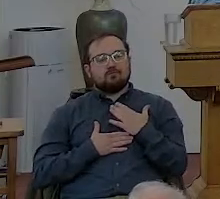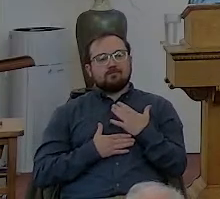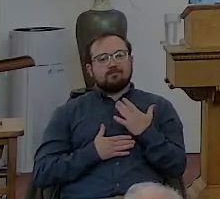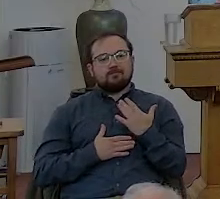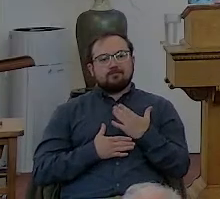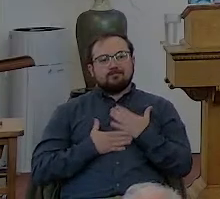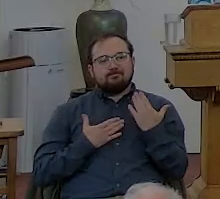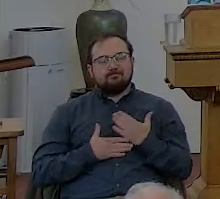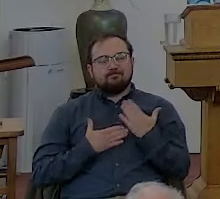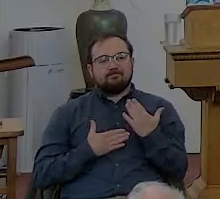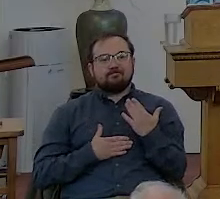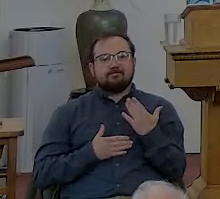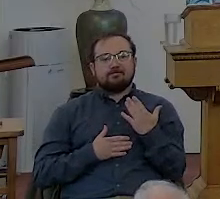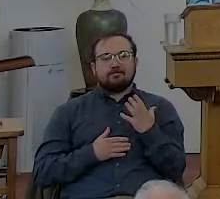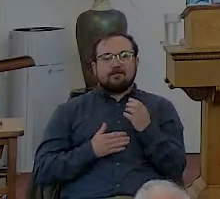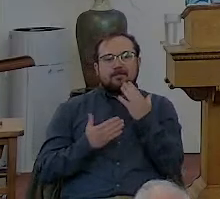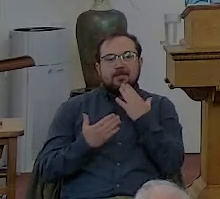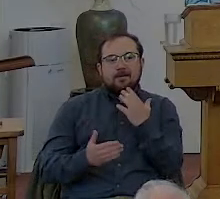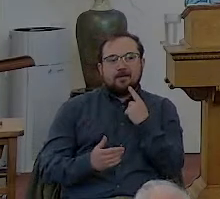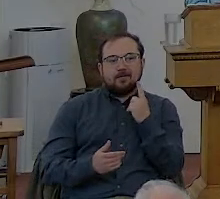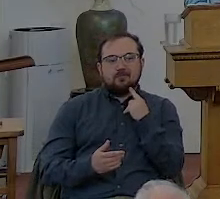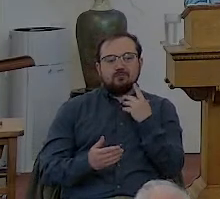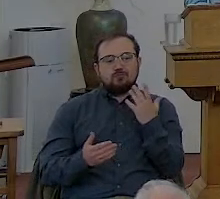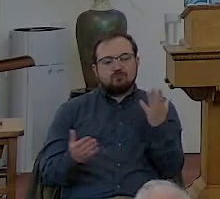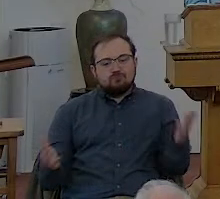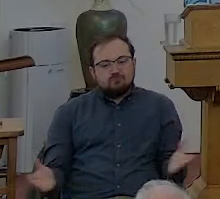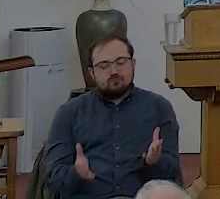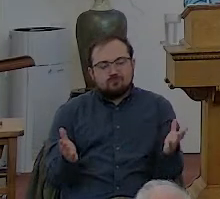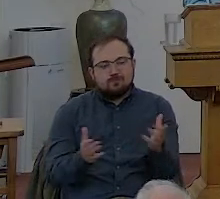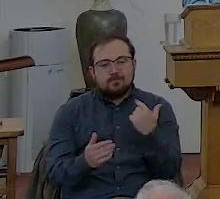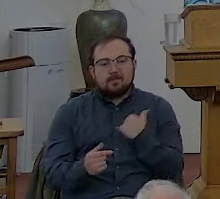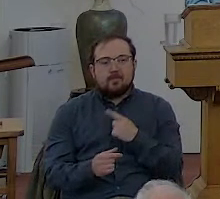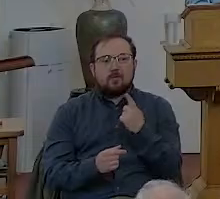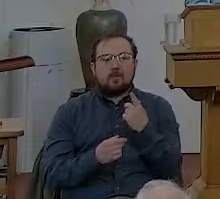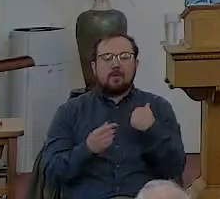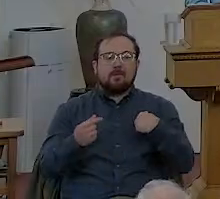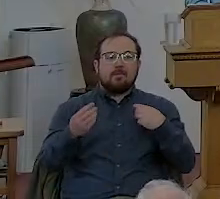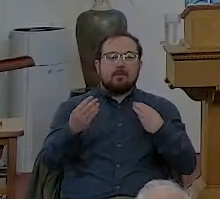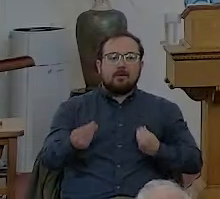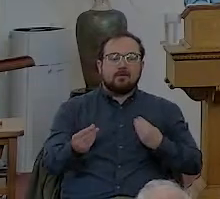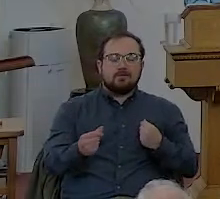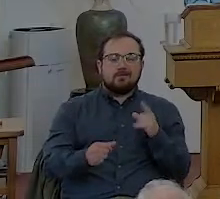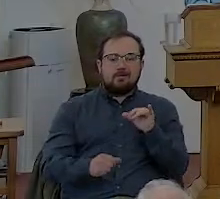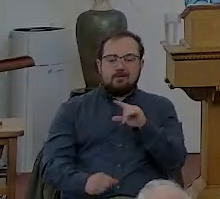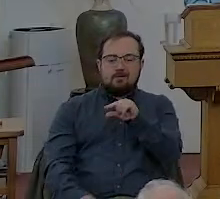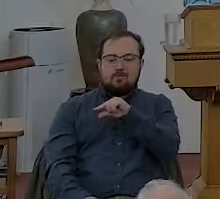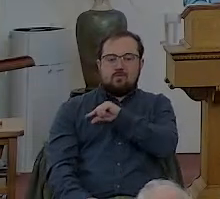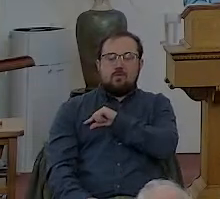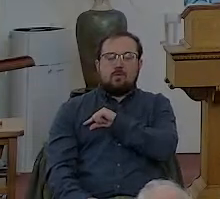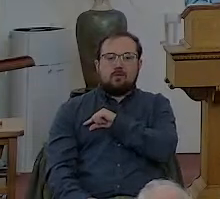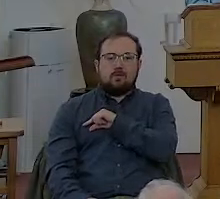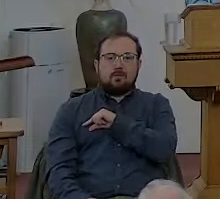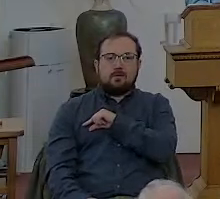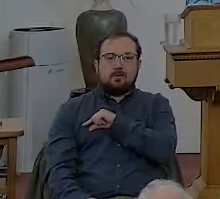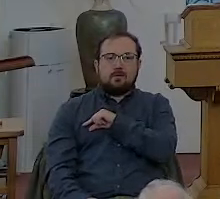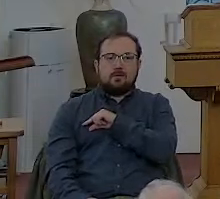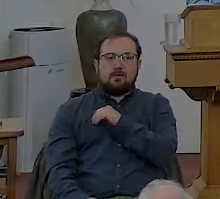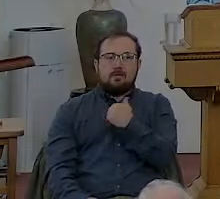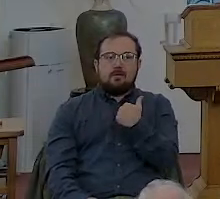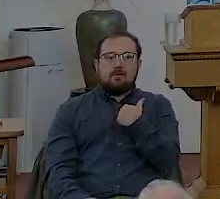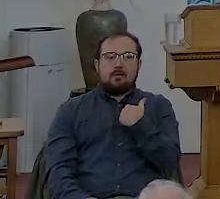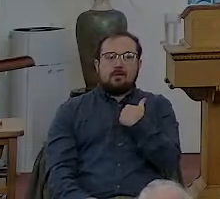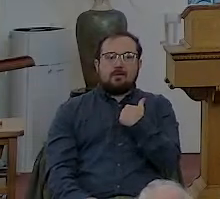who buoyed me up with their compassion, a quality that also has a kind